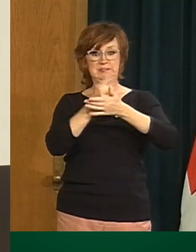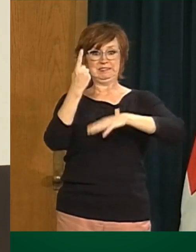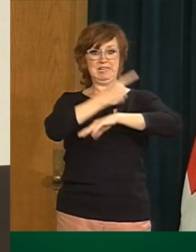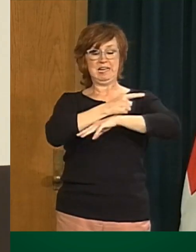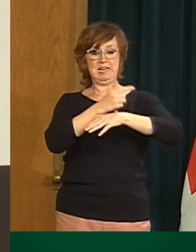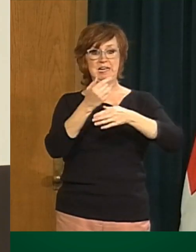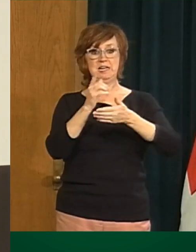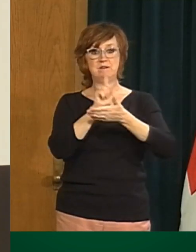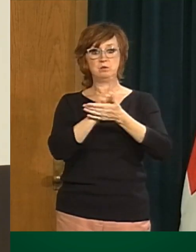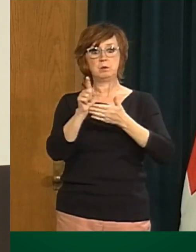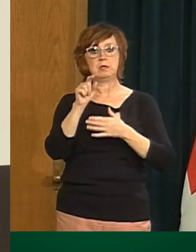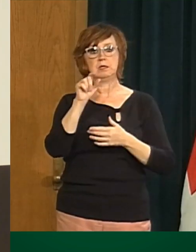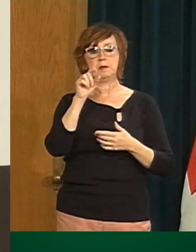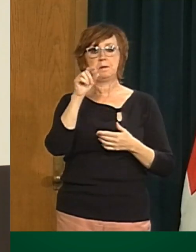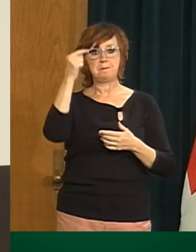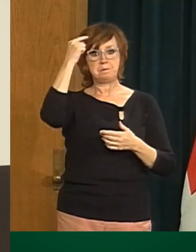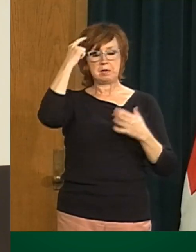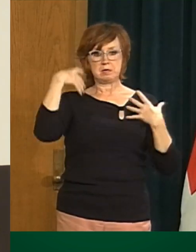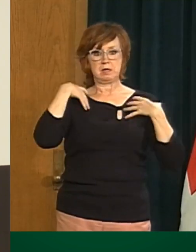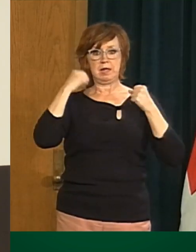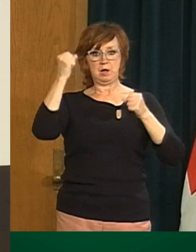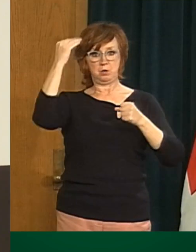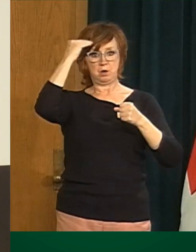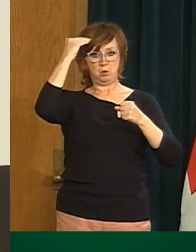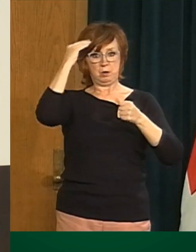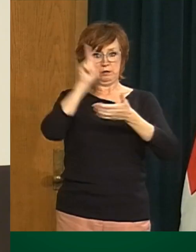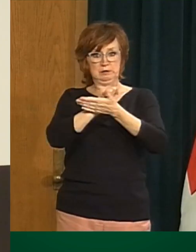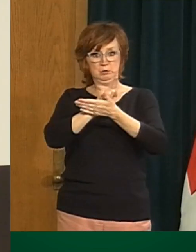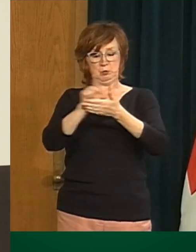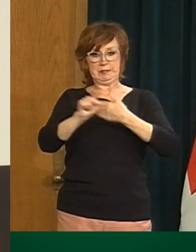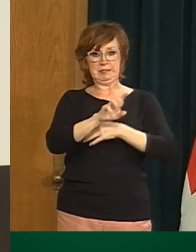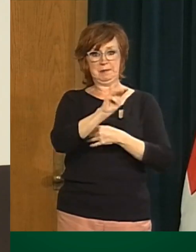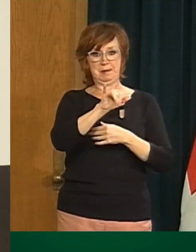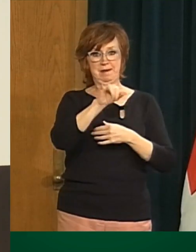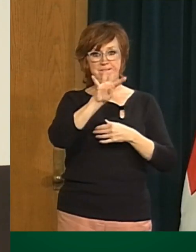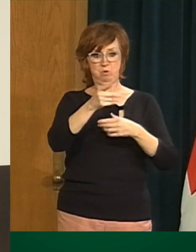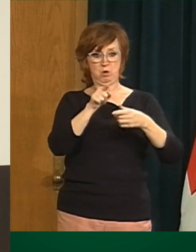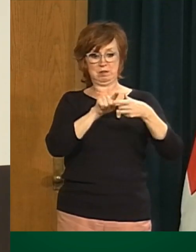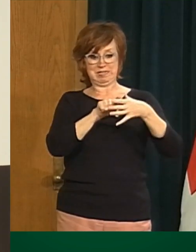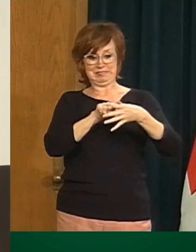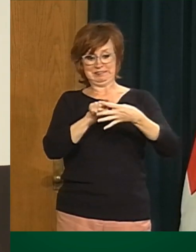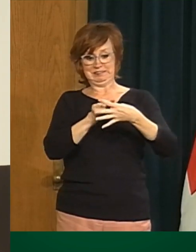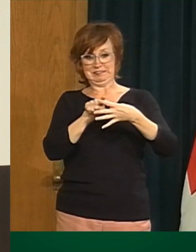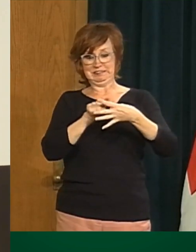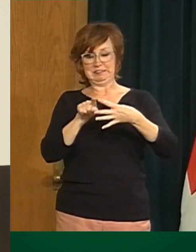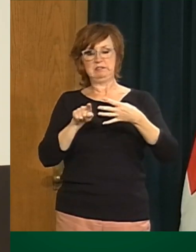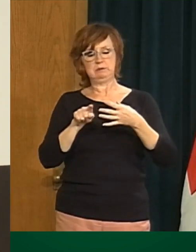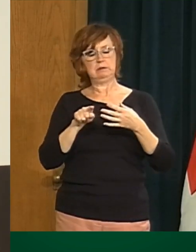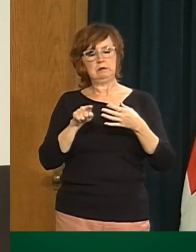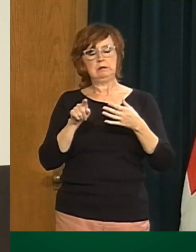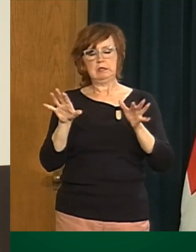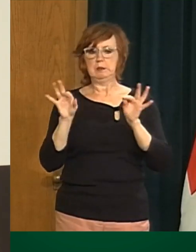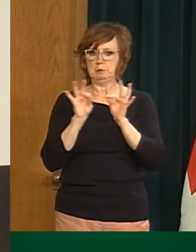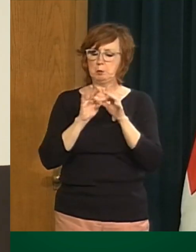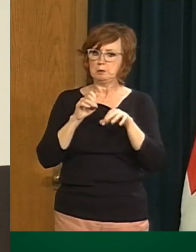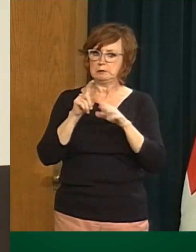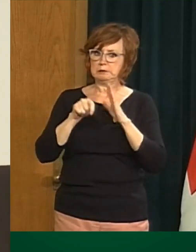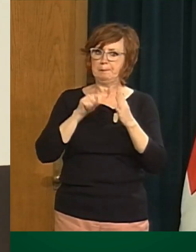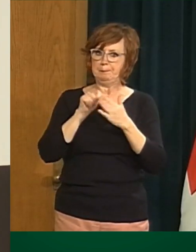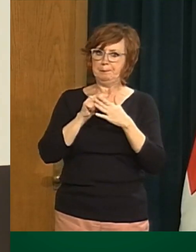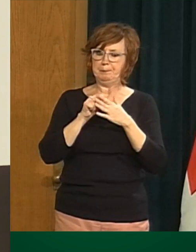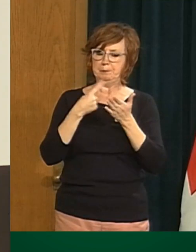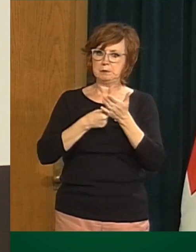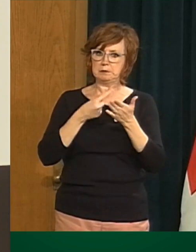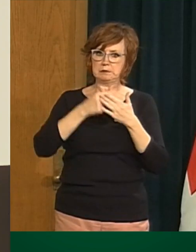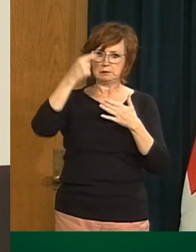even more important right now. And while there have been many pressures, obviously, if for